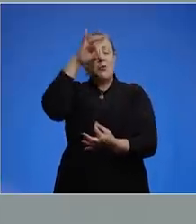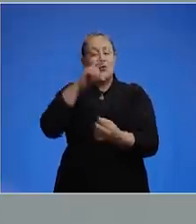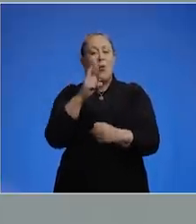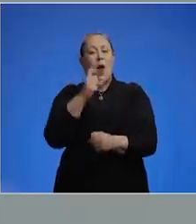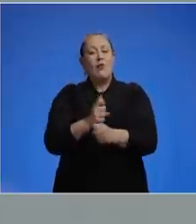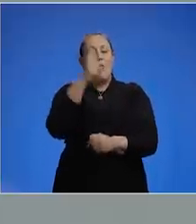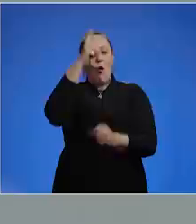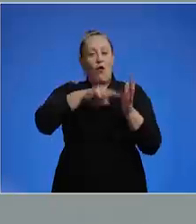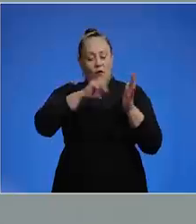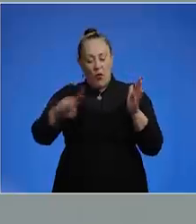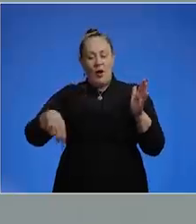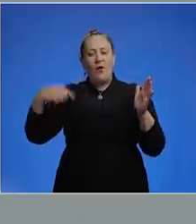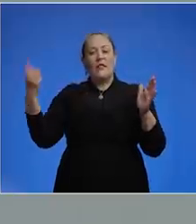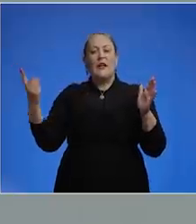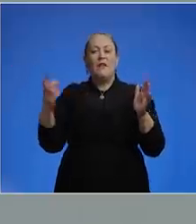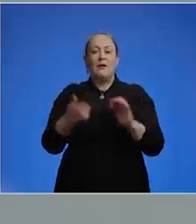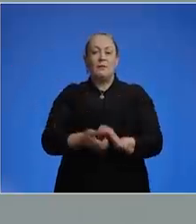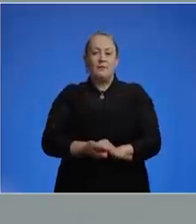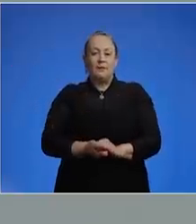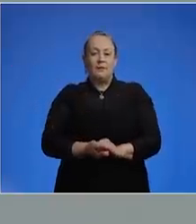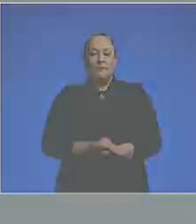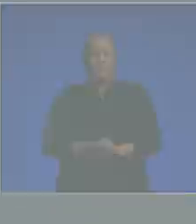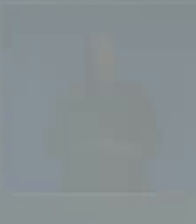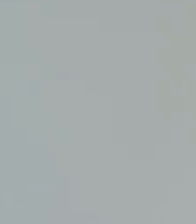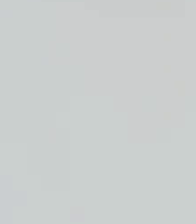God, forever and ever. Amen.